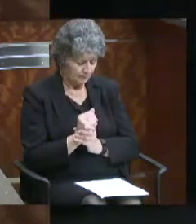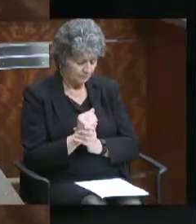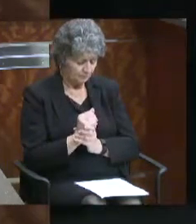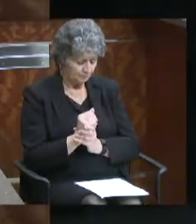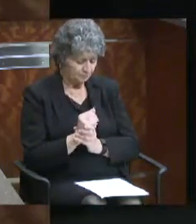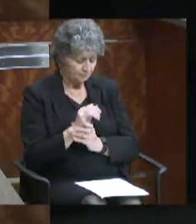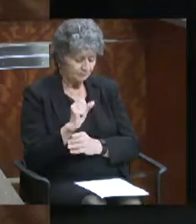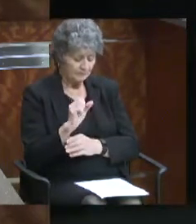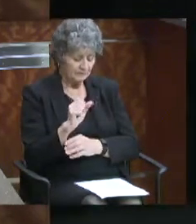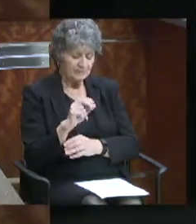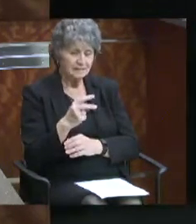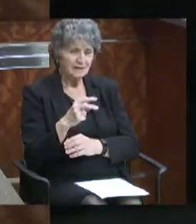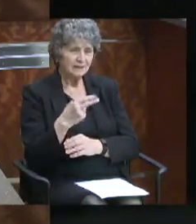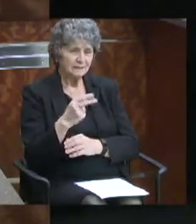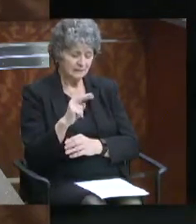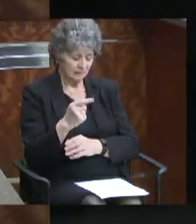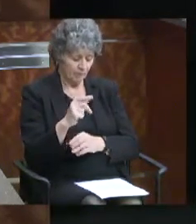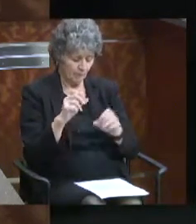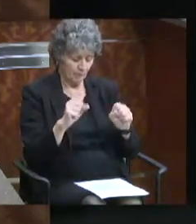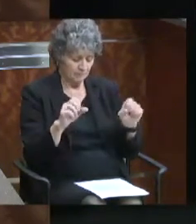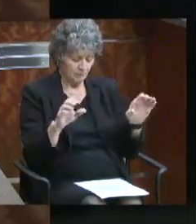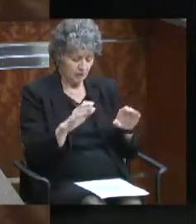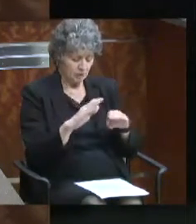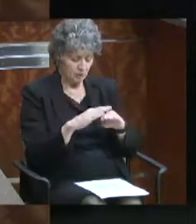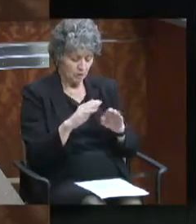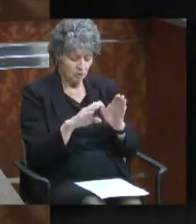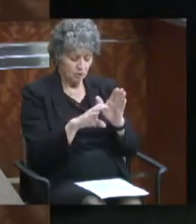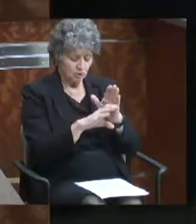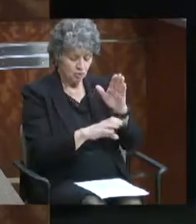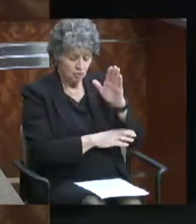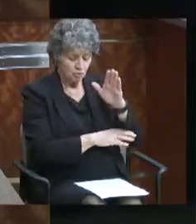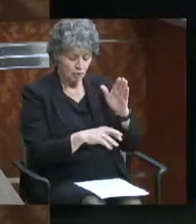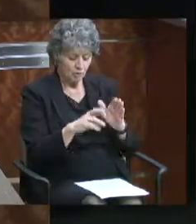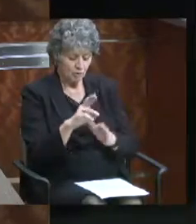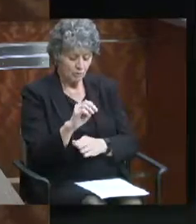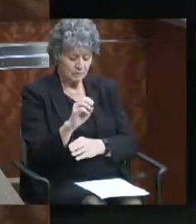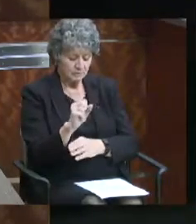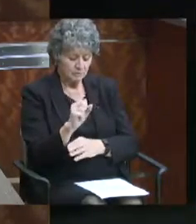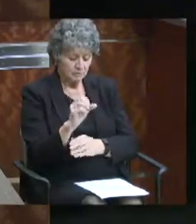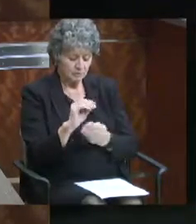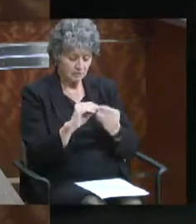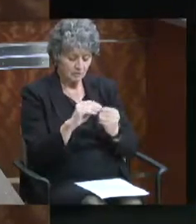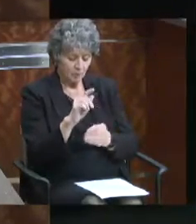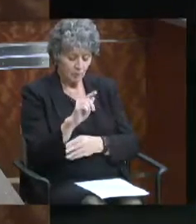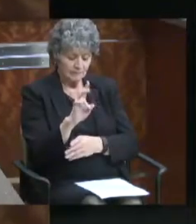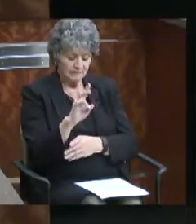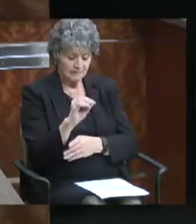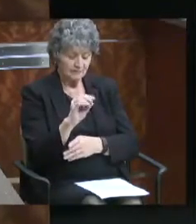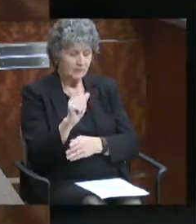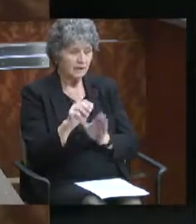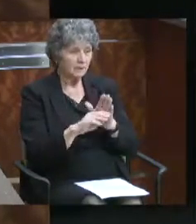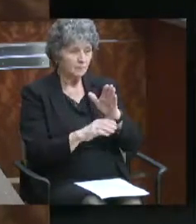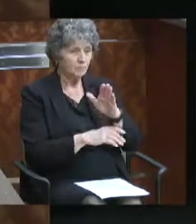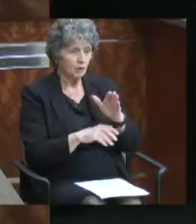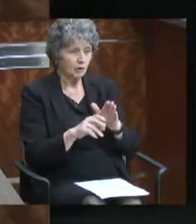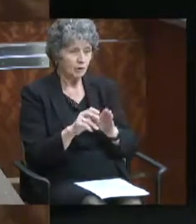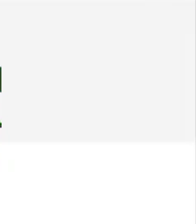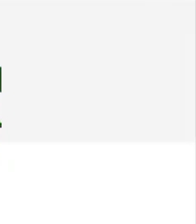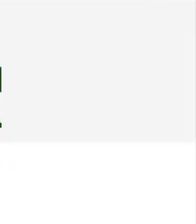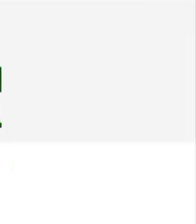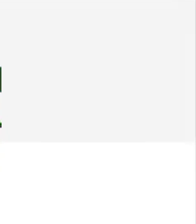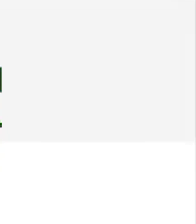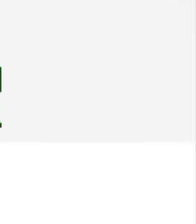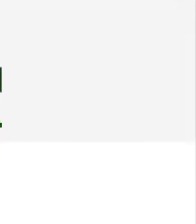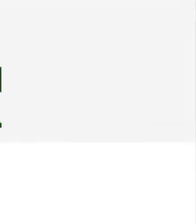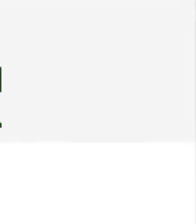This is the second public hearing with possible action on Charter Resolution number 170, a charter resolution of the Mayor and City Council of